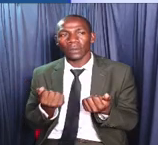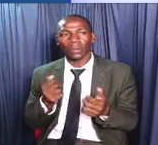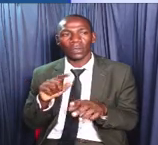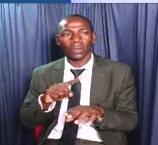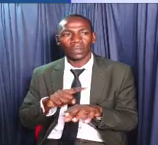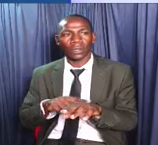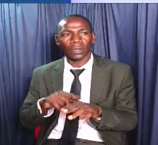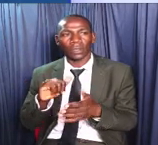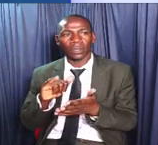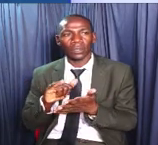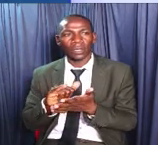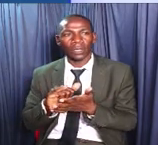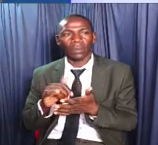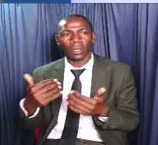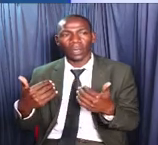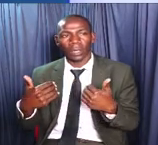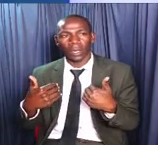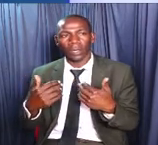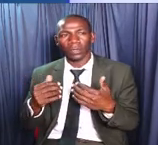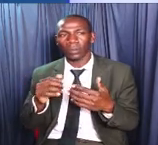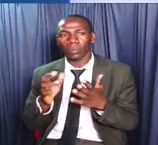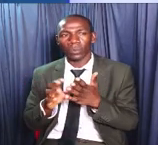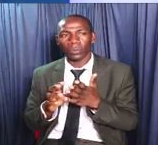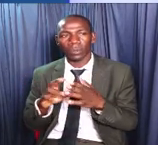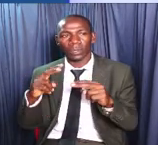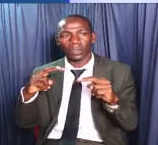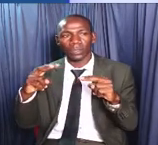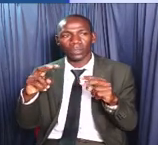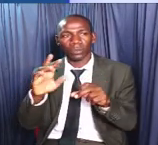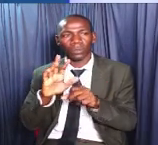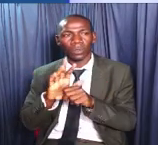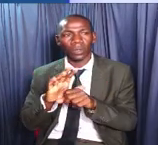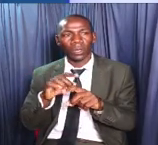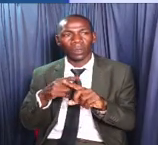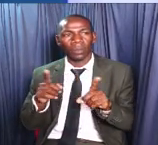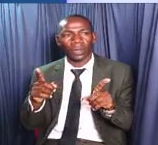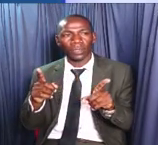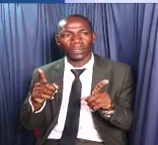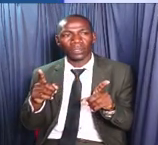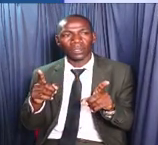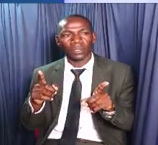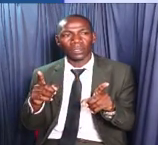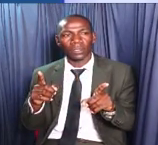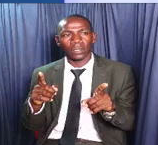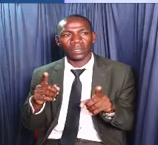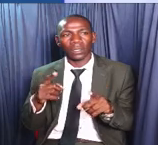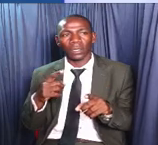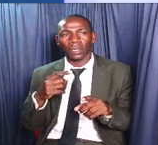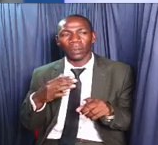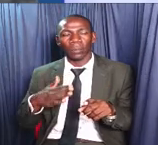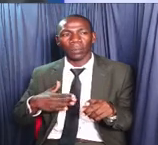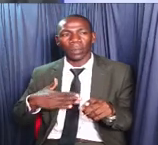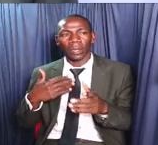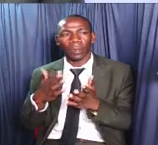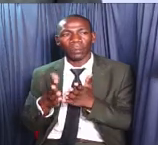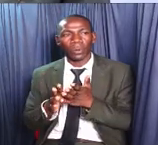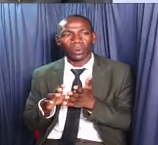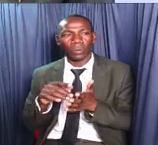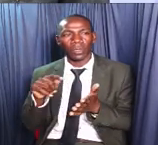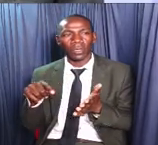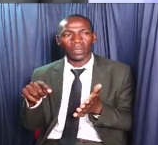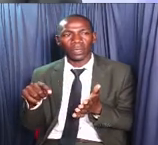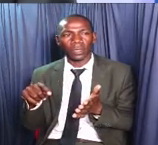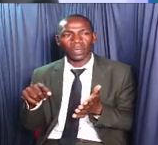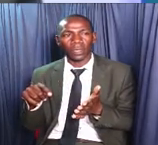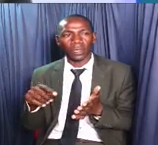time. Yeye bado ana shida zake. She still had her issues. Kini. But. Sema mishida ni zangu hizi. She says my problems